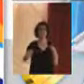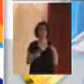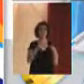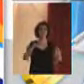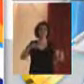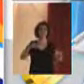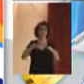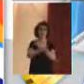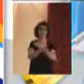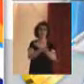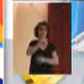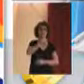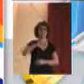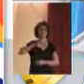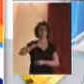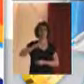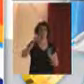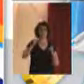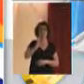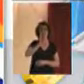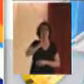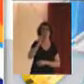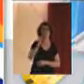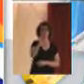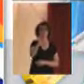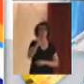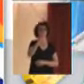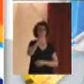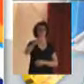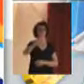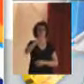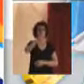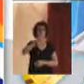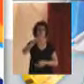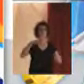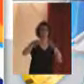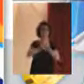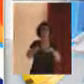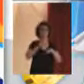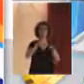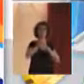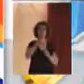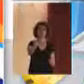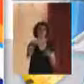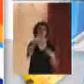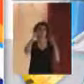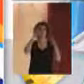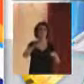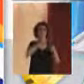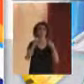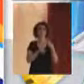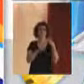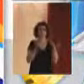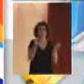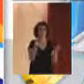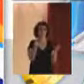The second, the tailor-made access, as José Manuel was explaining, to information resources. And the